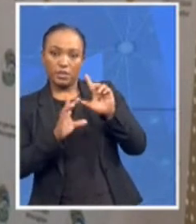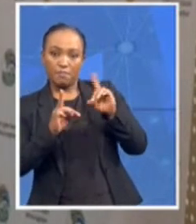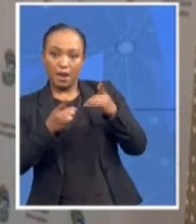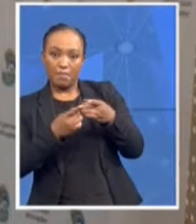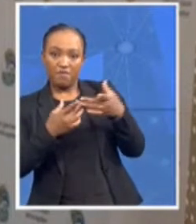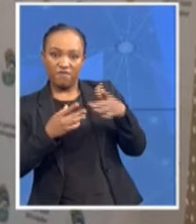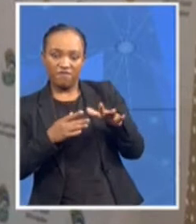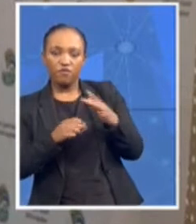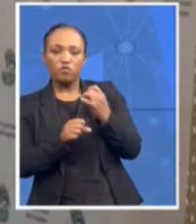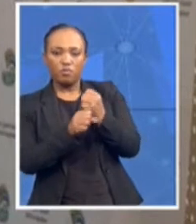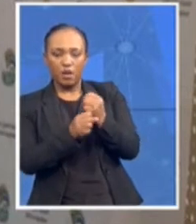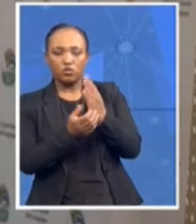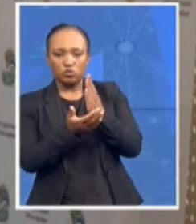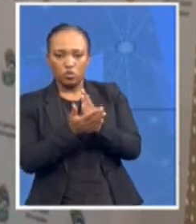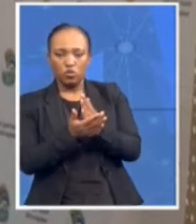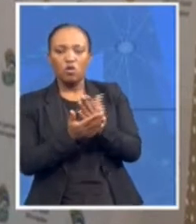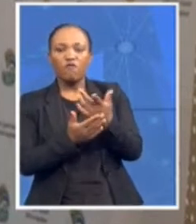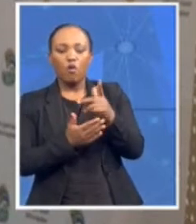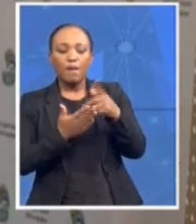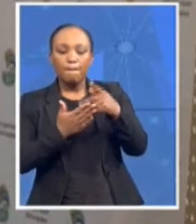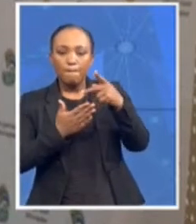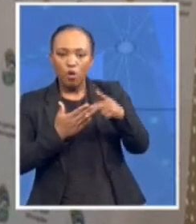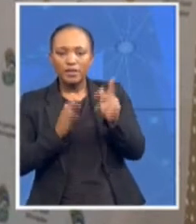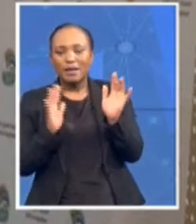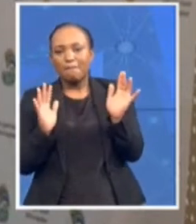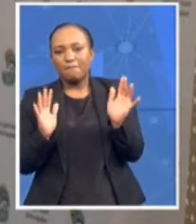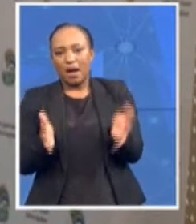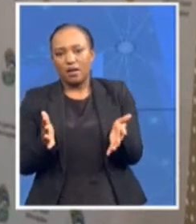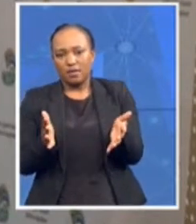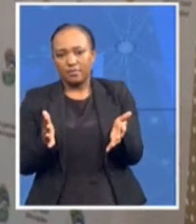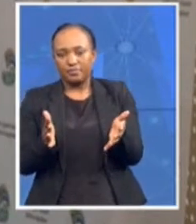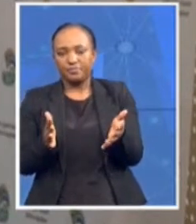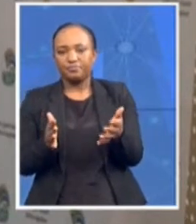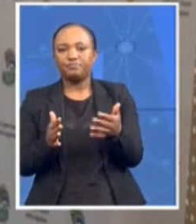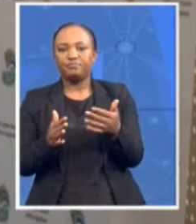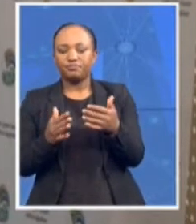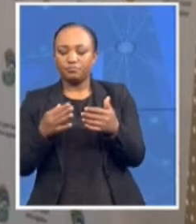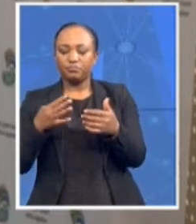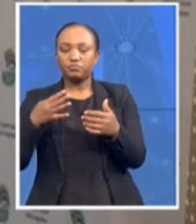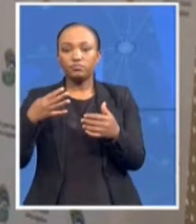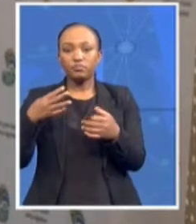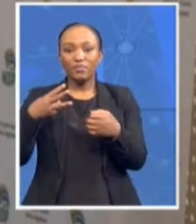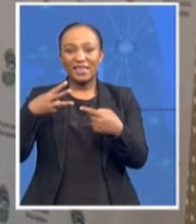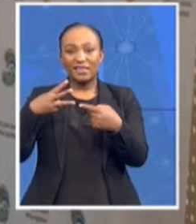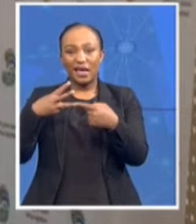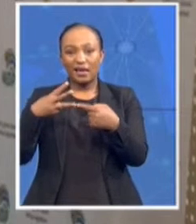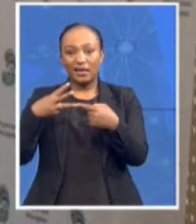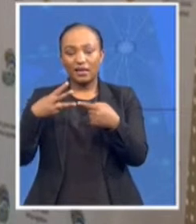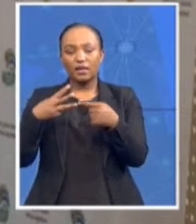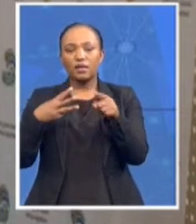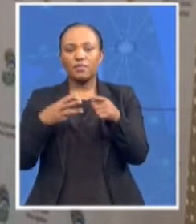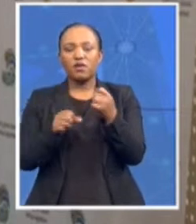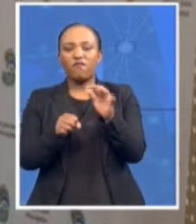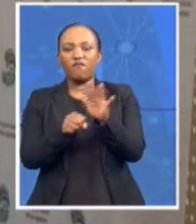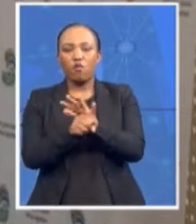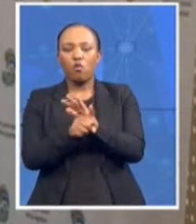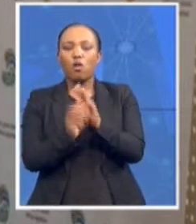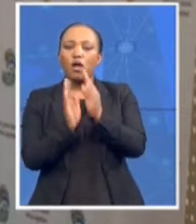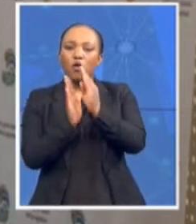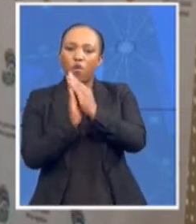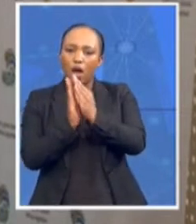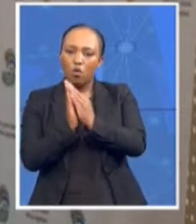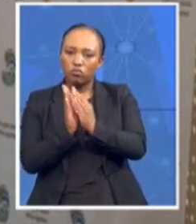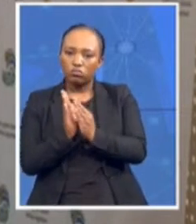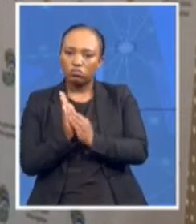project. Thirdly, to keep full and proper records of its financial affairs and do all things